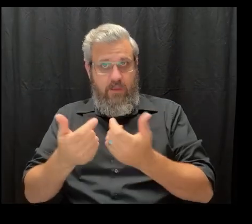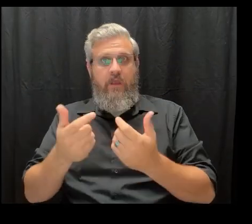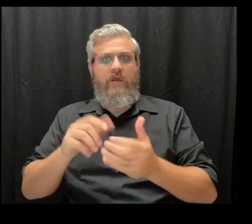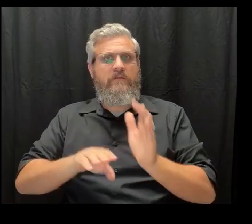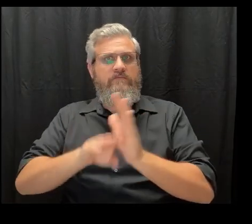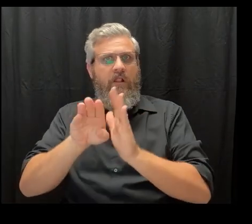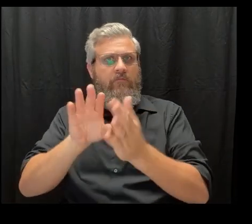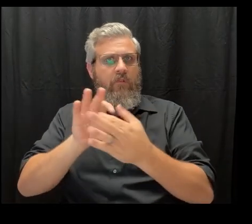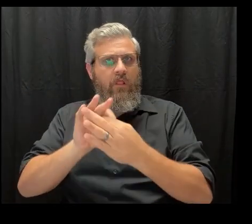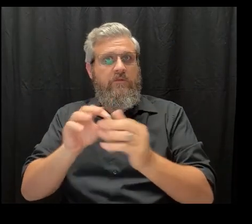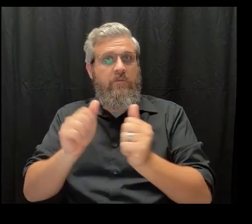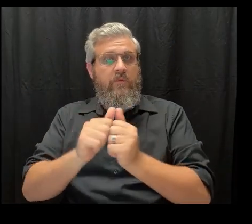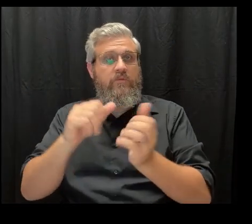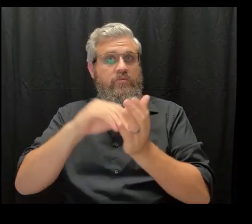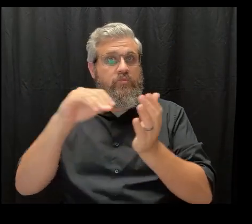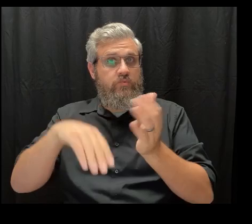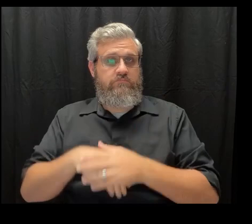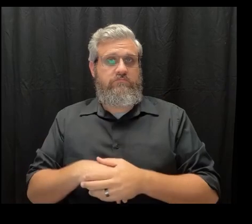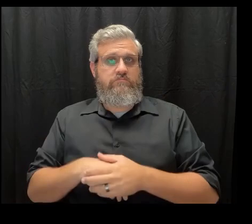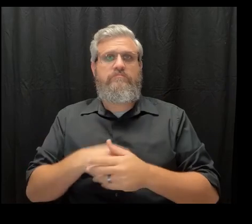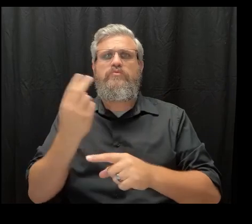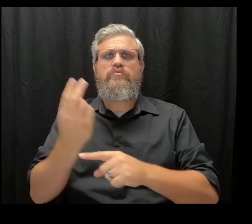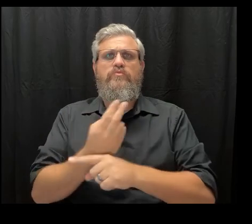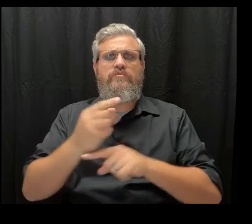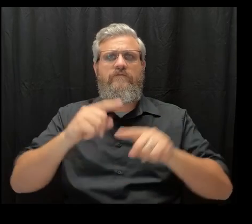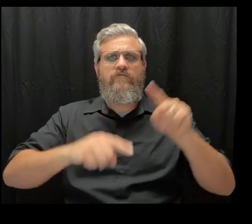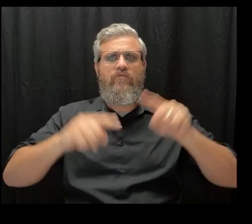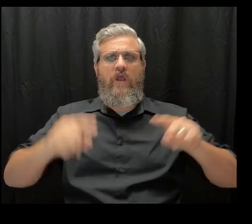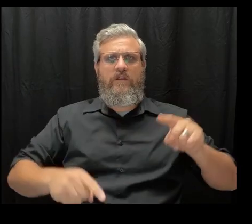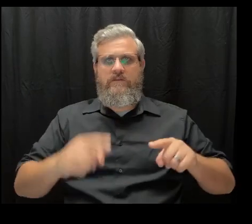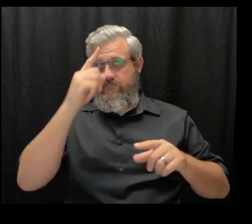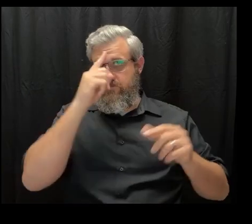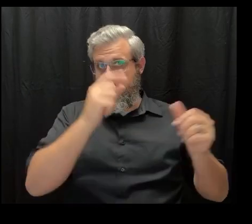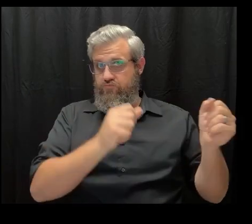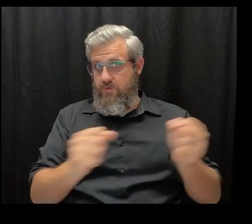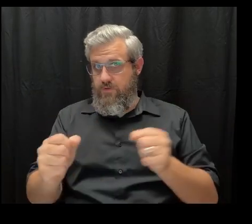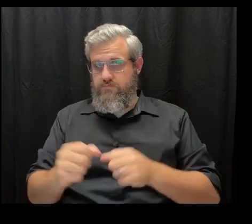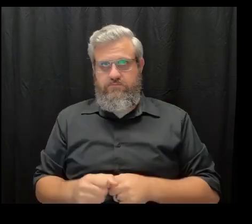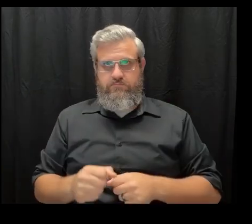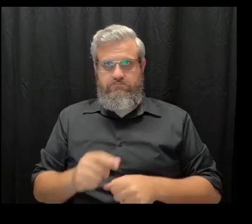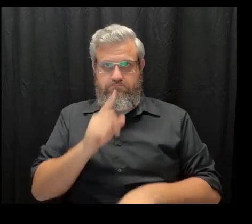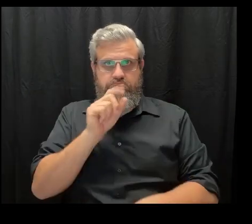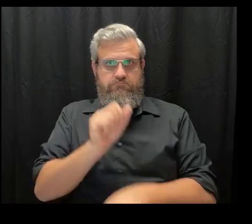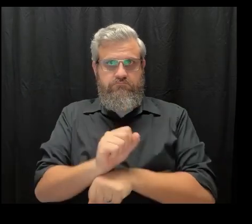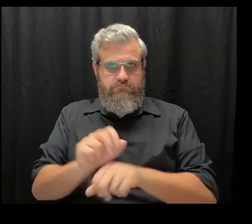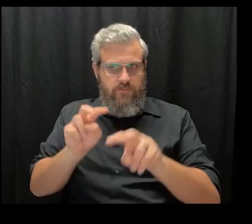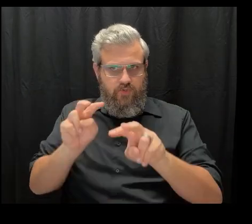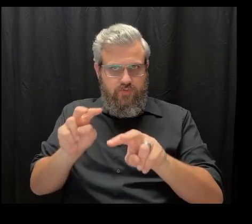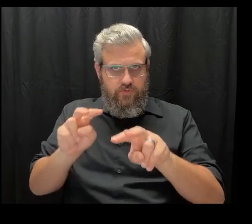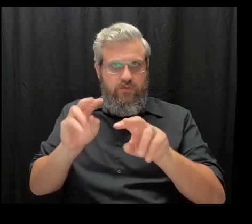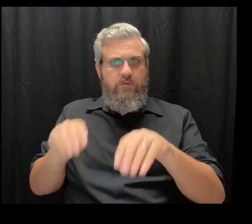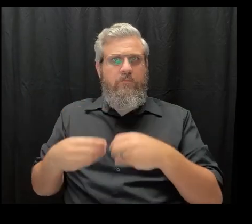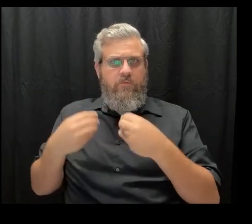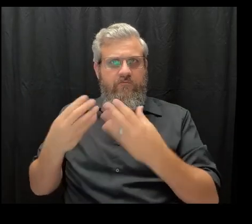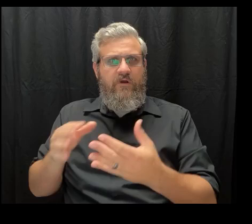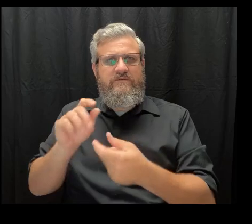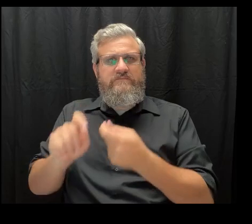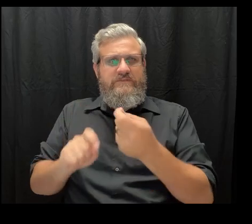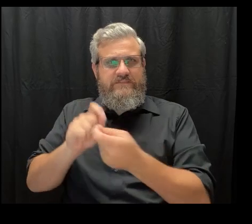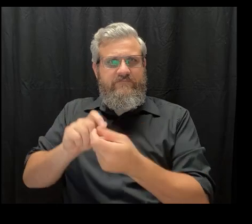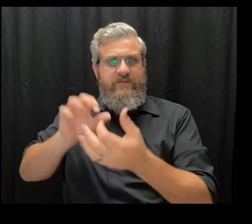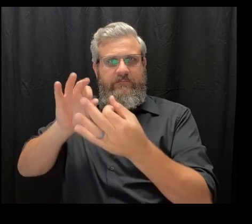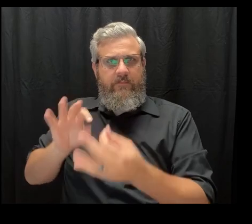students, using a variety of strategies, and actively monitoring and providing specific feedback for